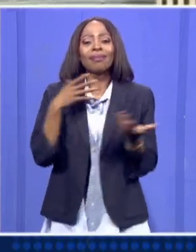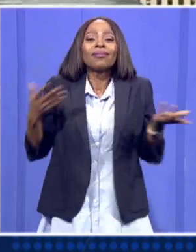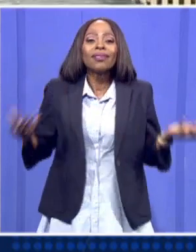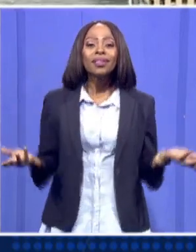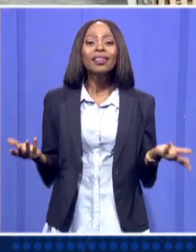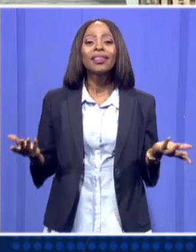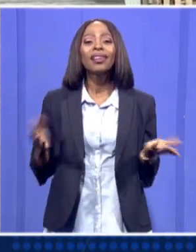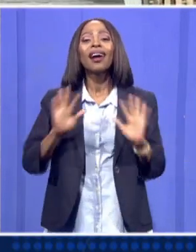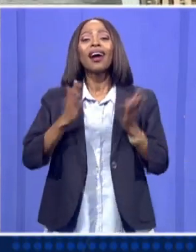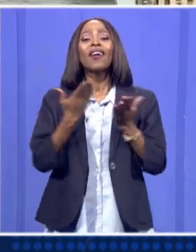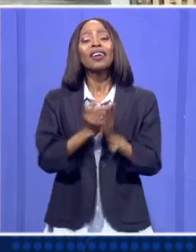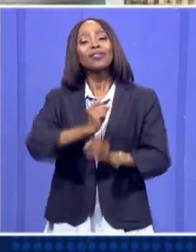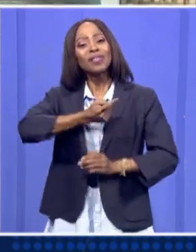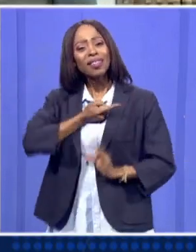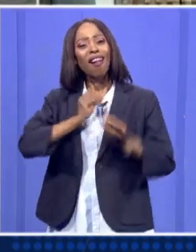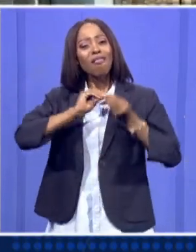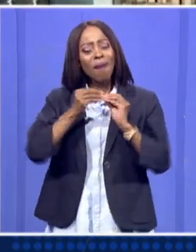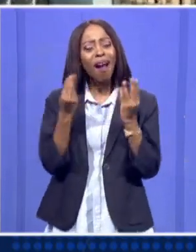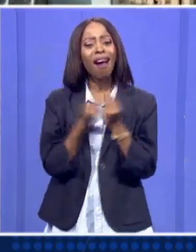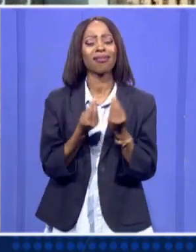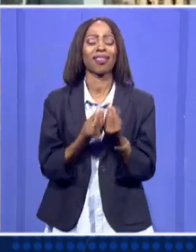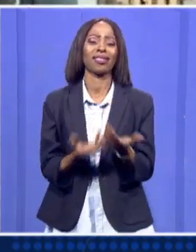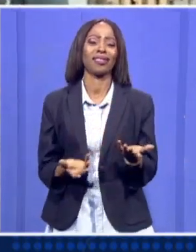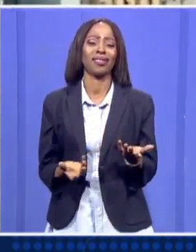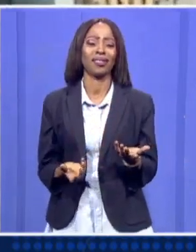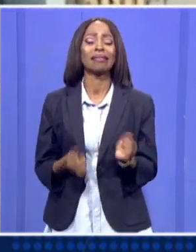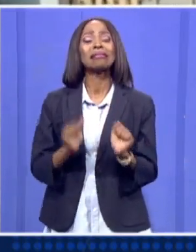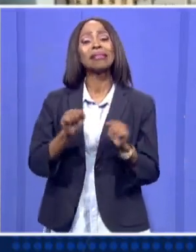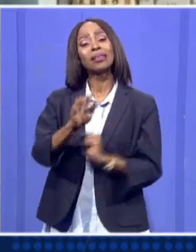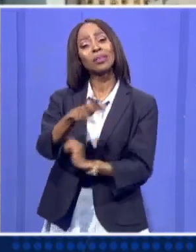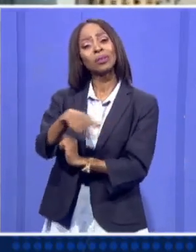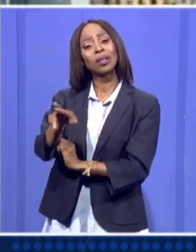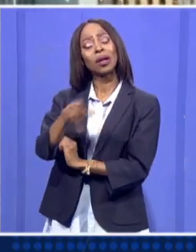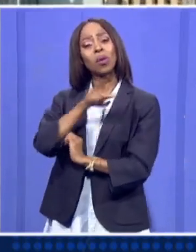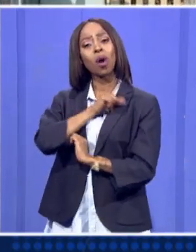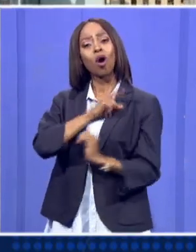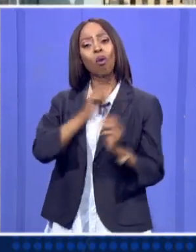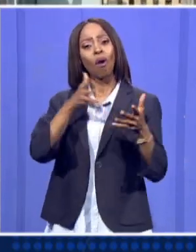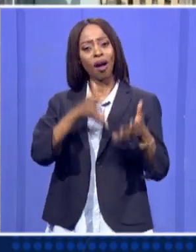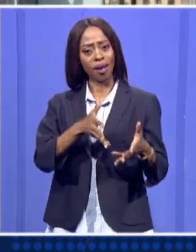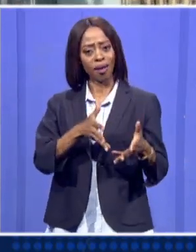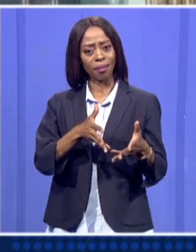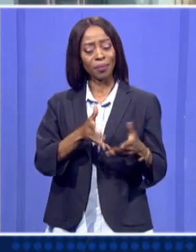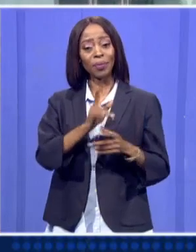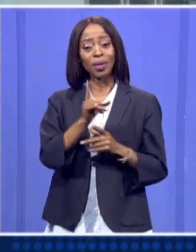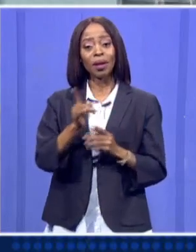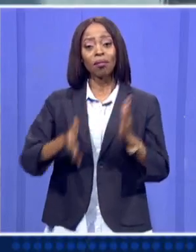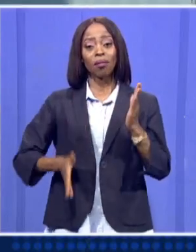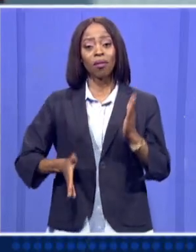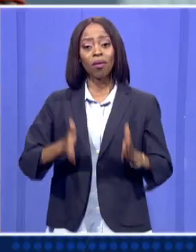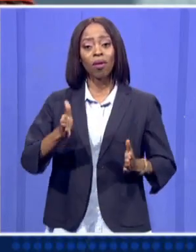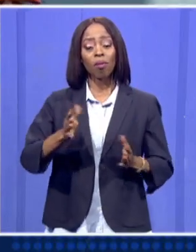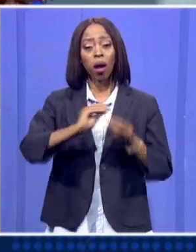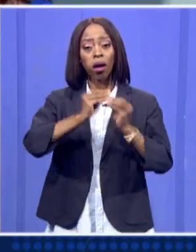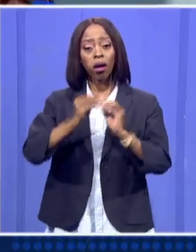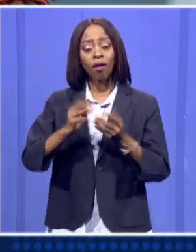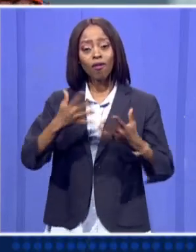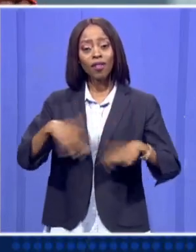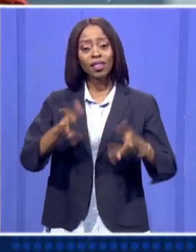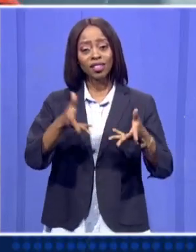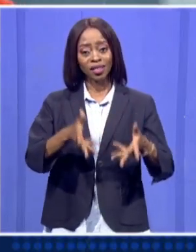point where we're creating our own? Definitely. I think we are here. I mean, already there are robots that have been created in the country. Funny